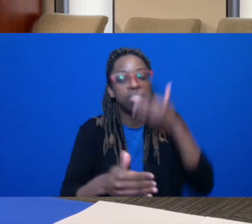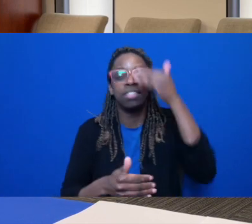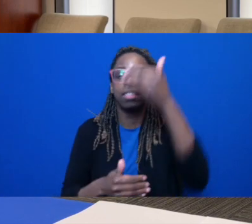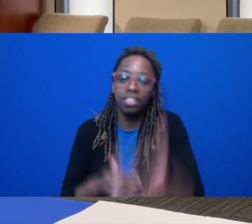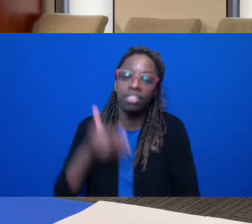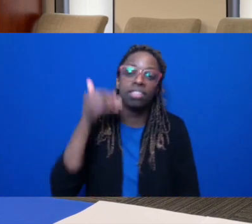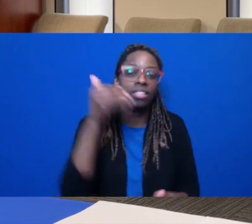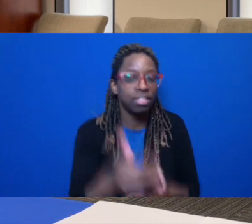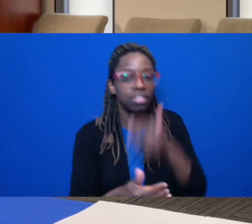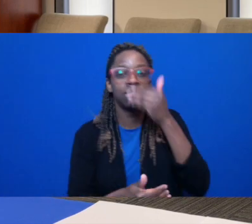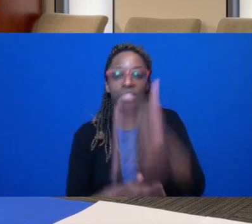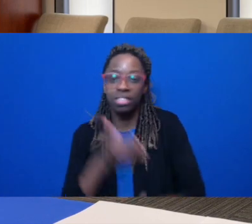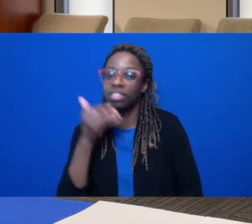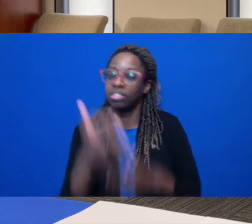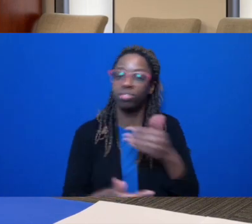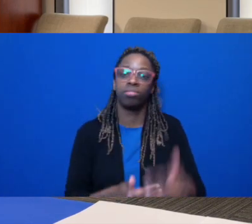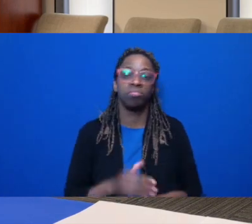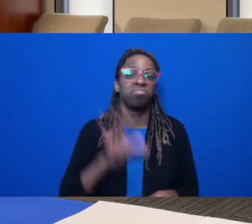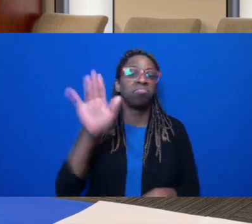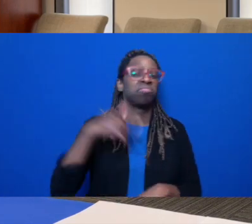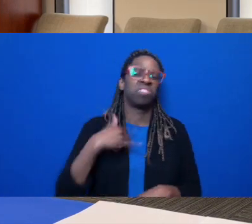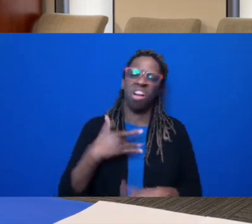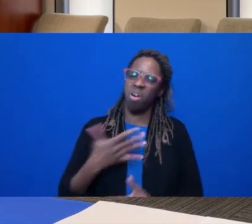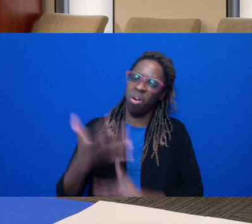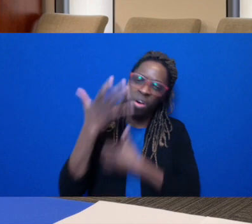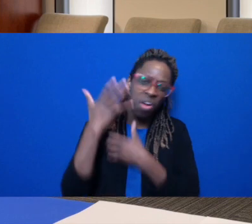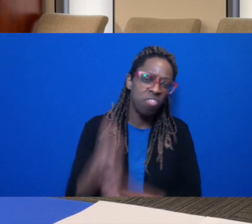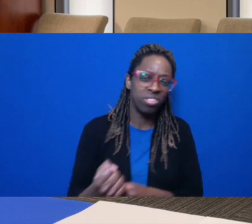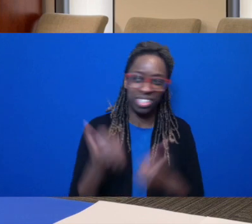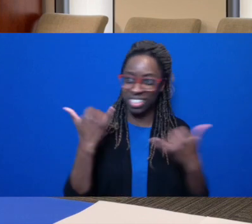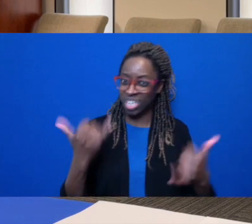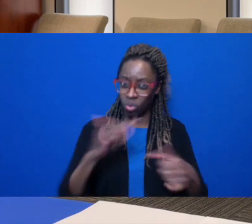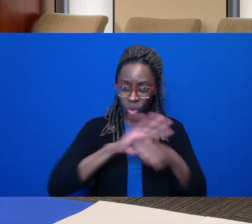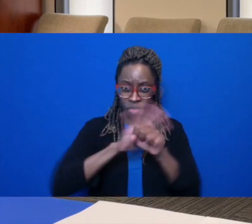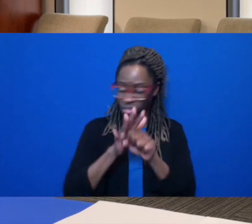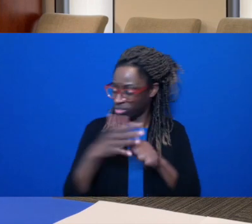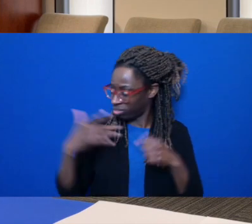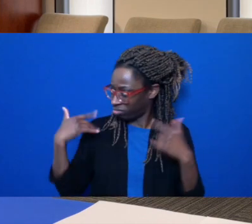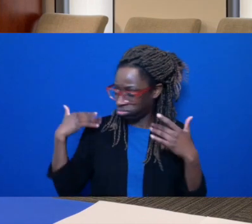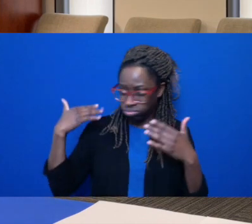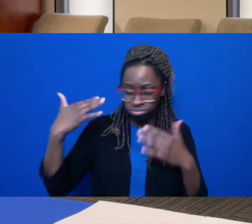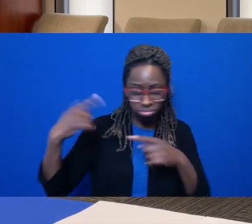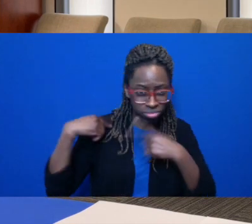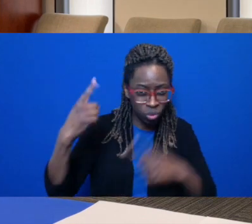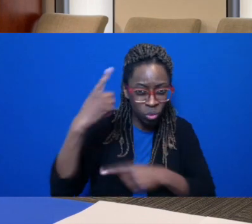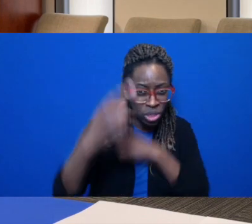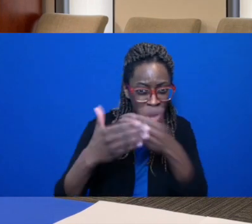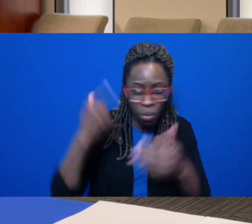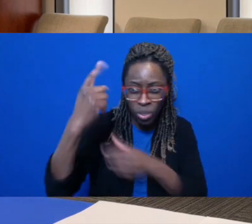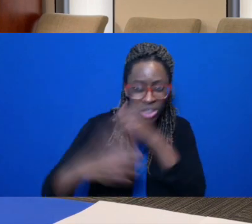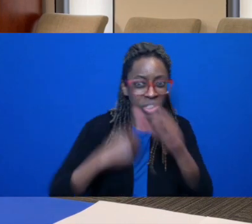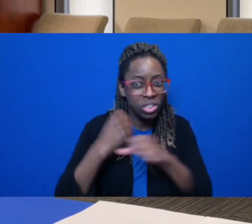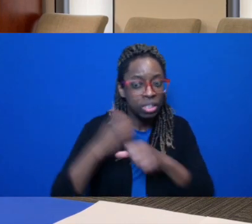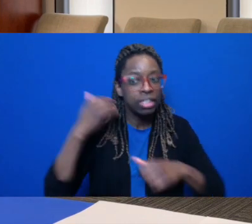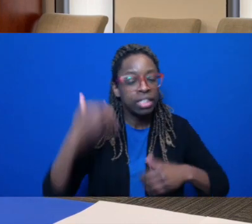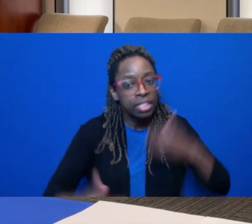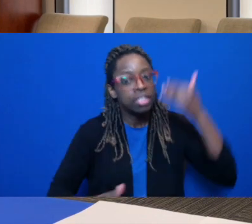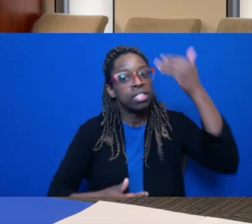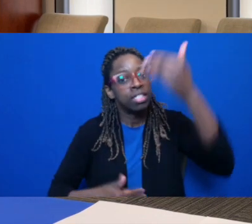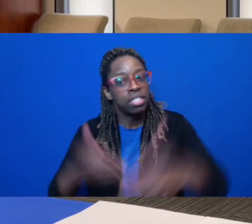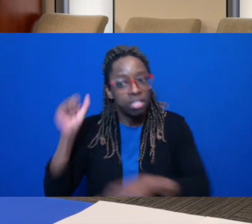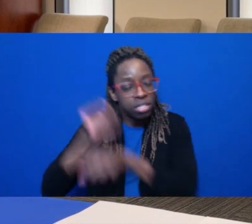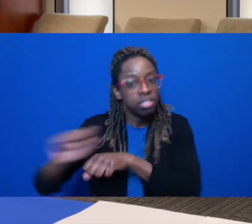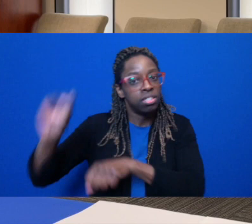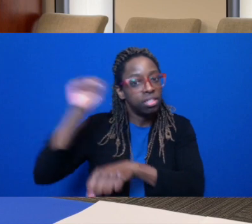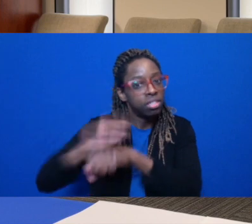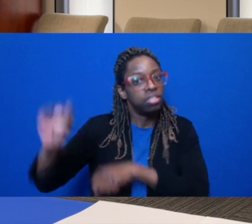are things are improving, and that hopefully by spring or summer is that we'll be able to relax and at least have some